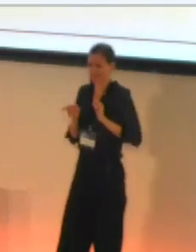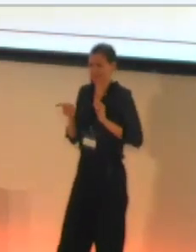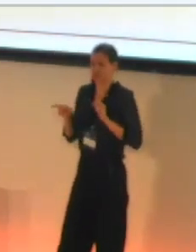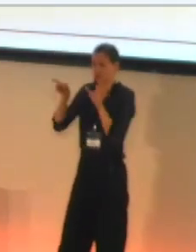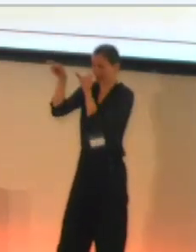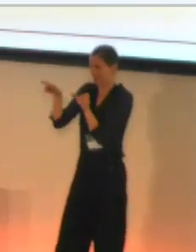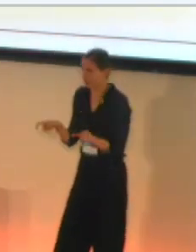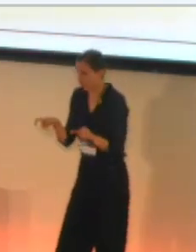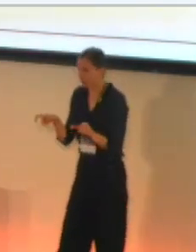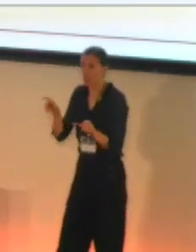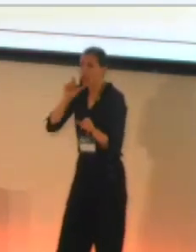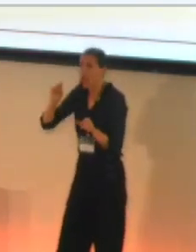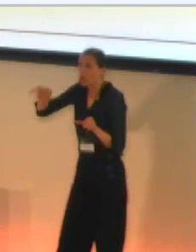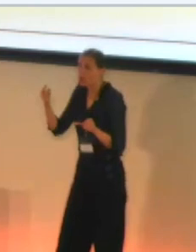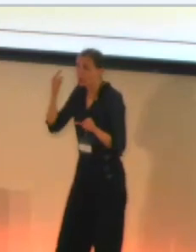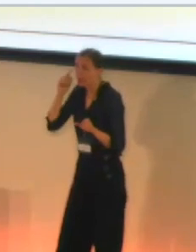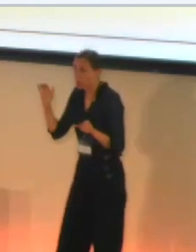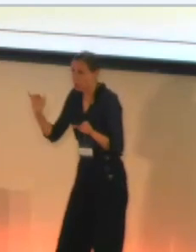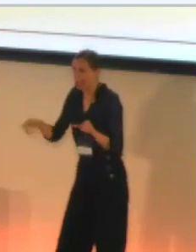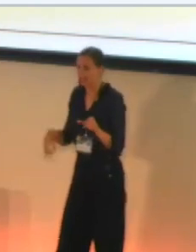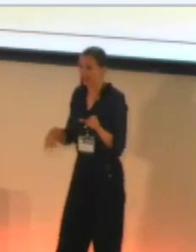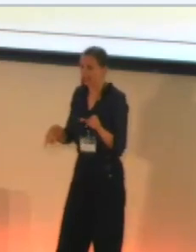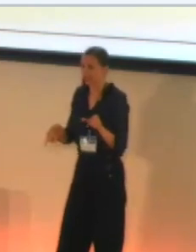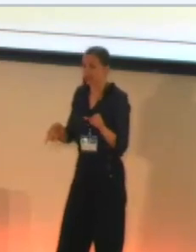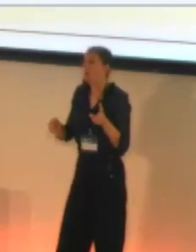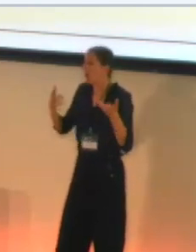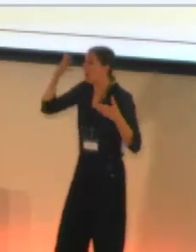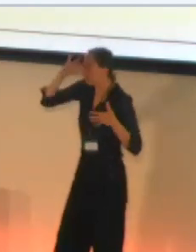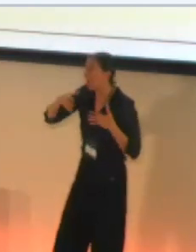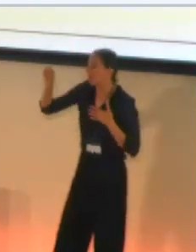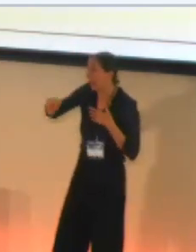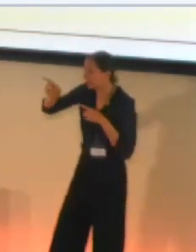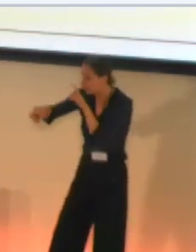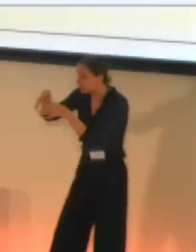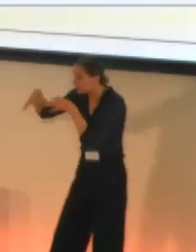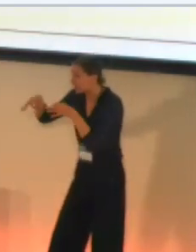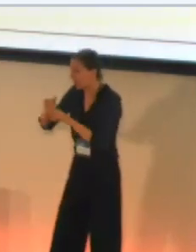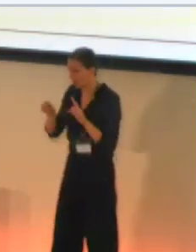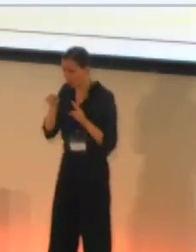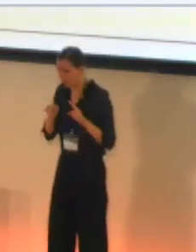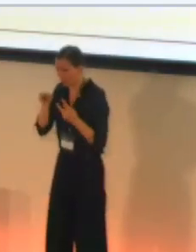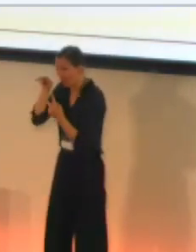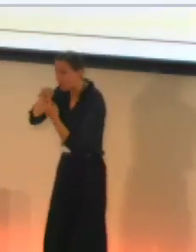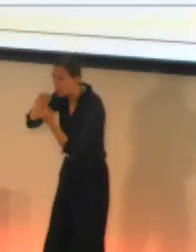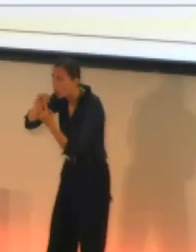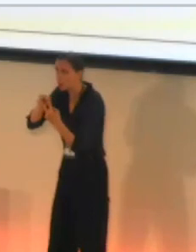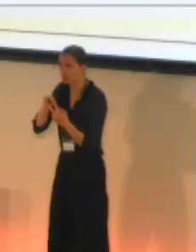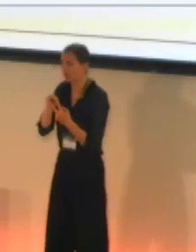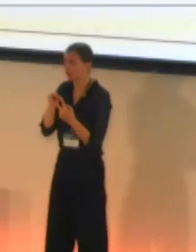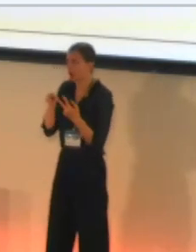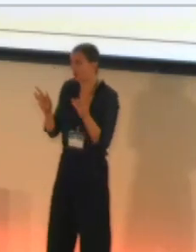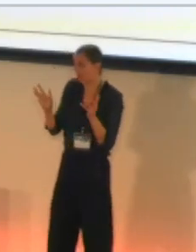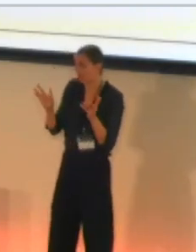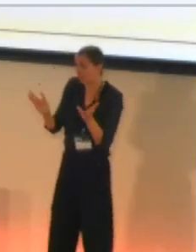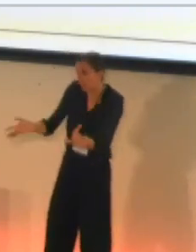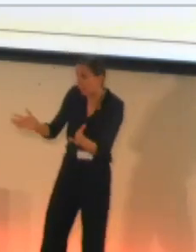like. It was, are they a couple? Are they in a relationship? Are they arguing? Who's winning the argument? There were a lot